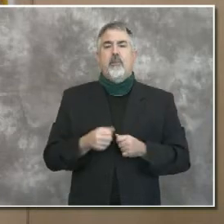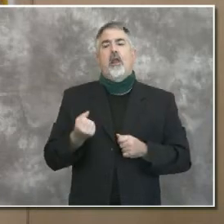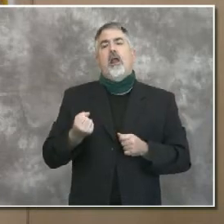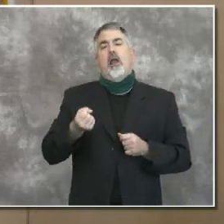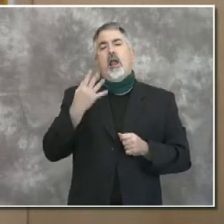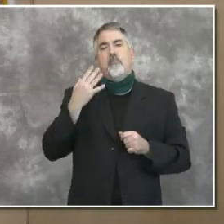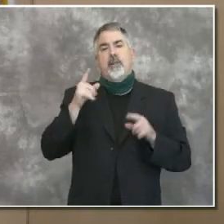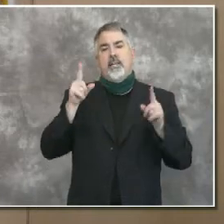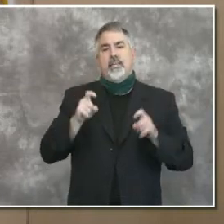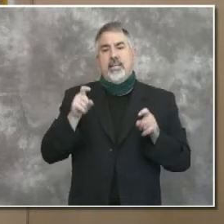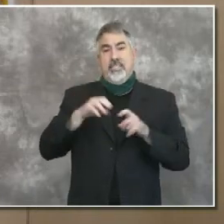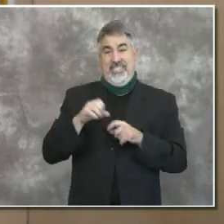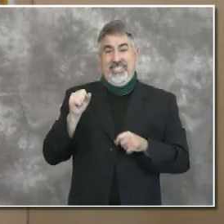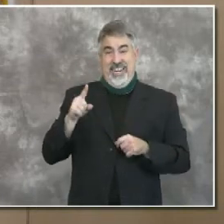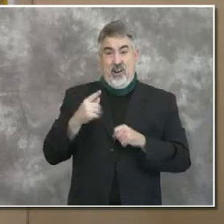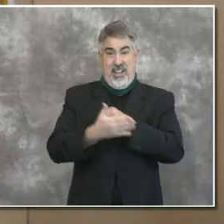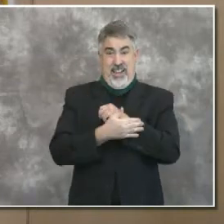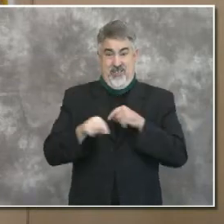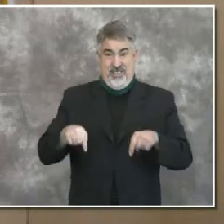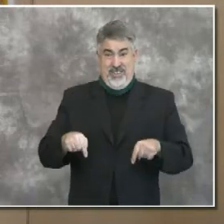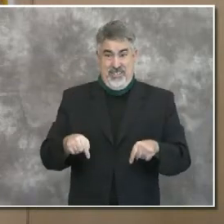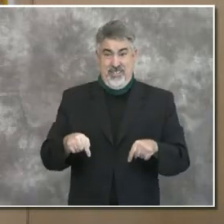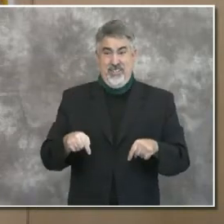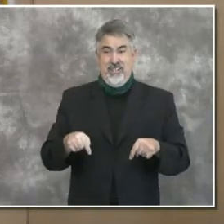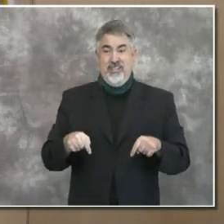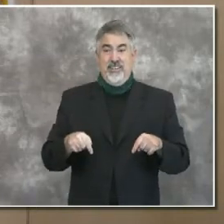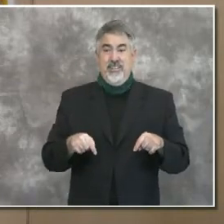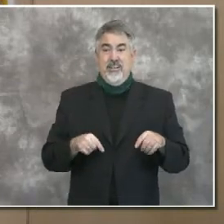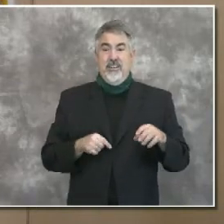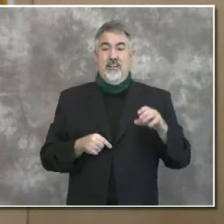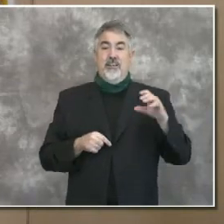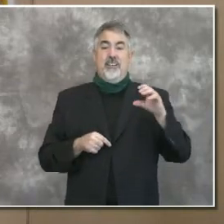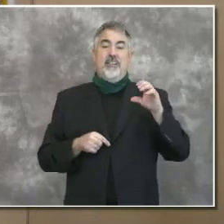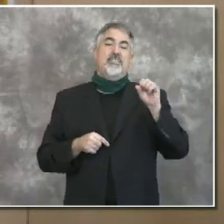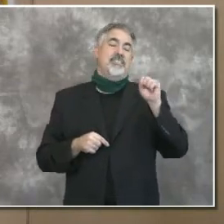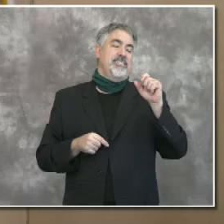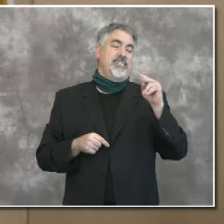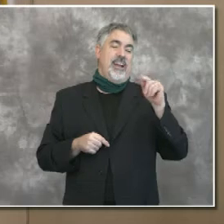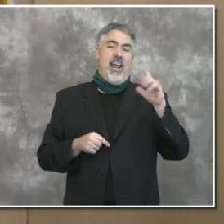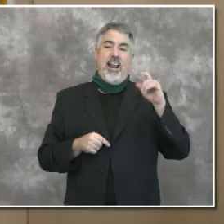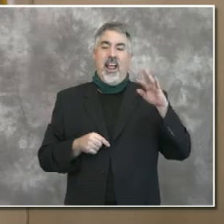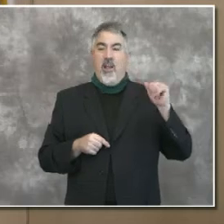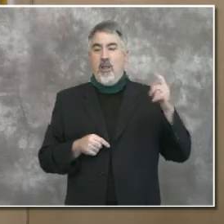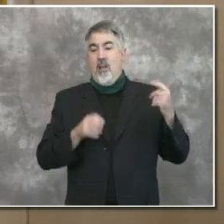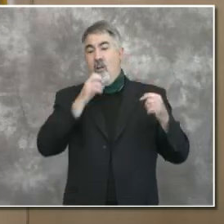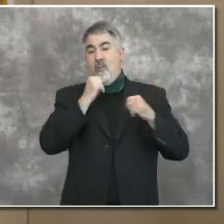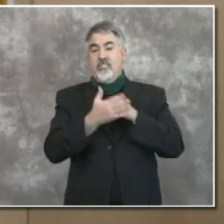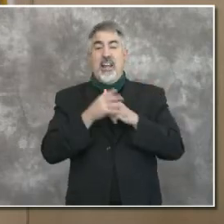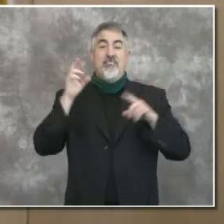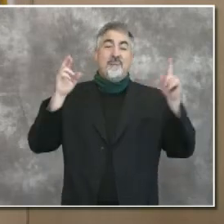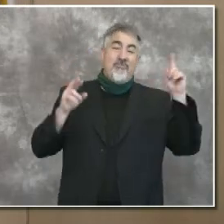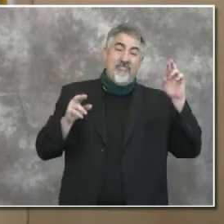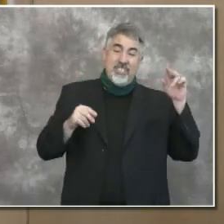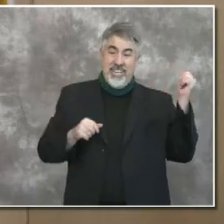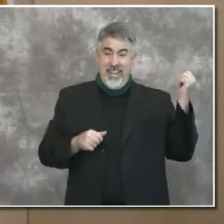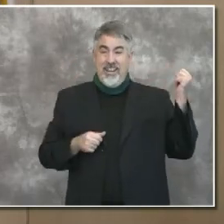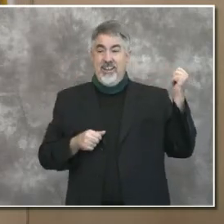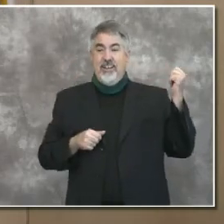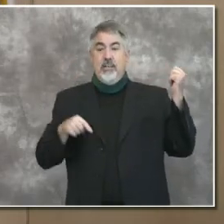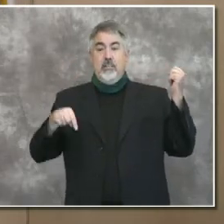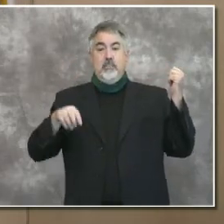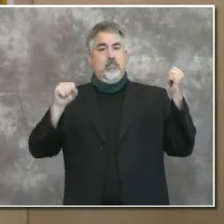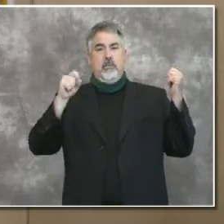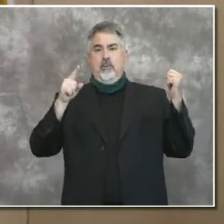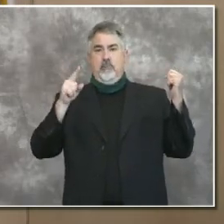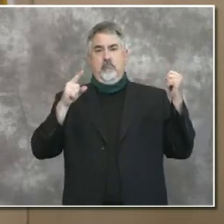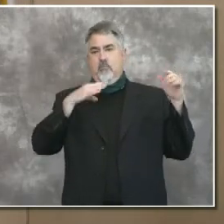San Diego County, Santa Clara County, Orange and Riverside, San Diego County has conducted the most